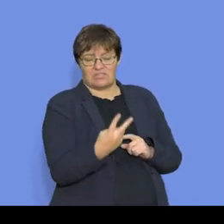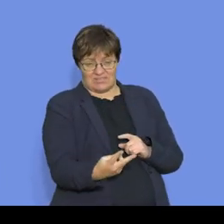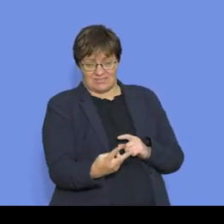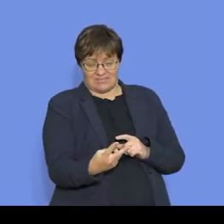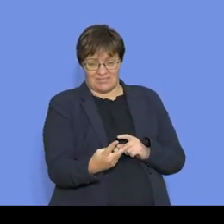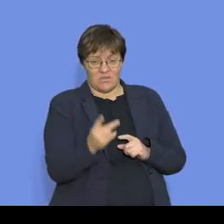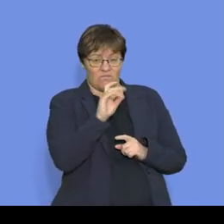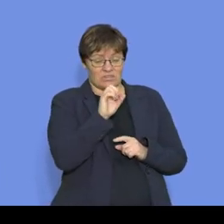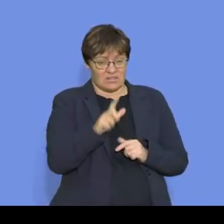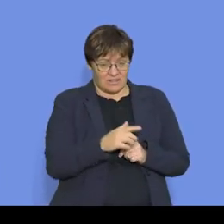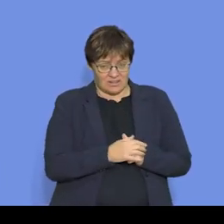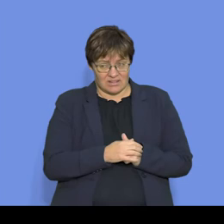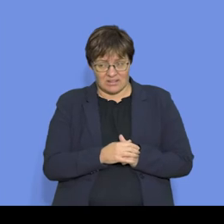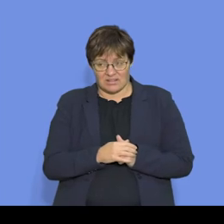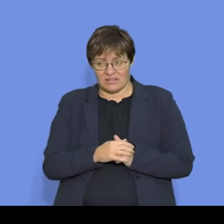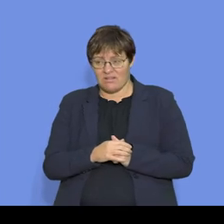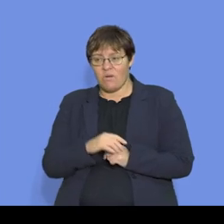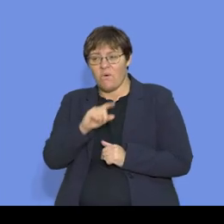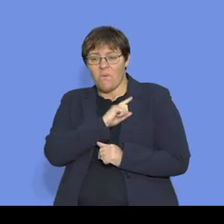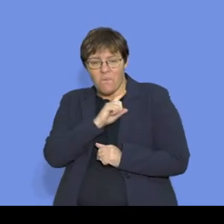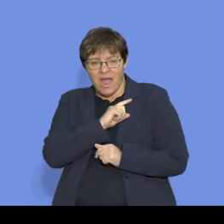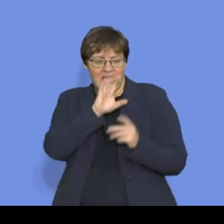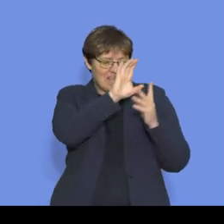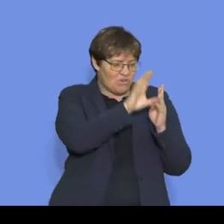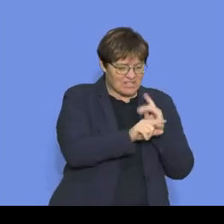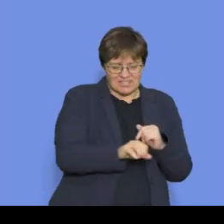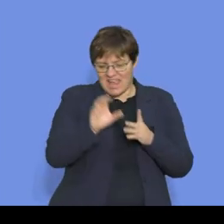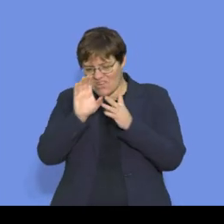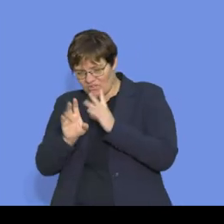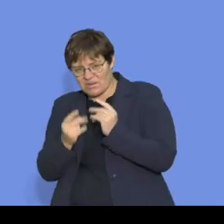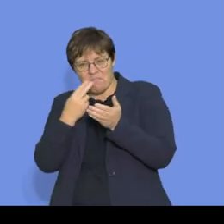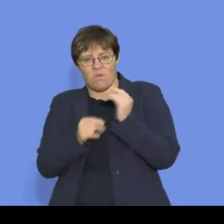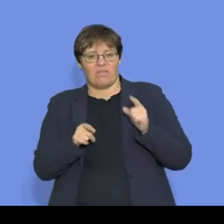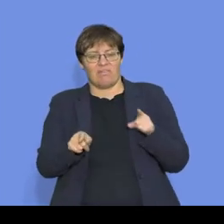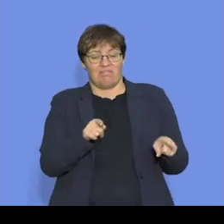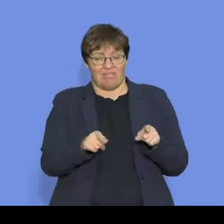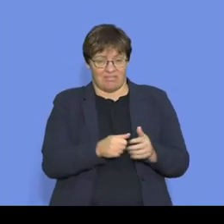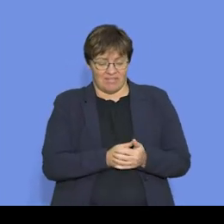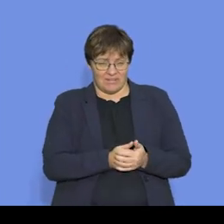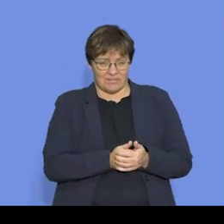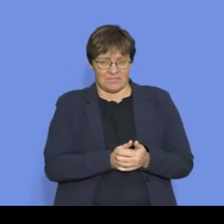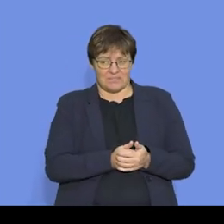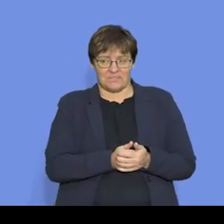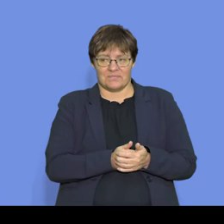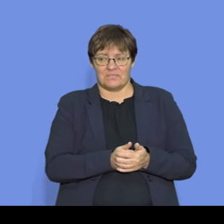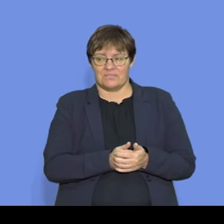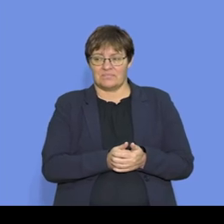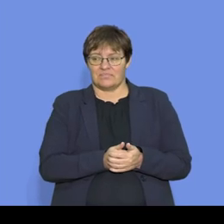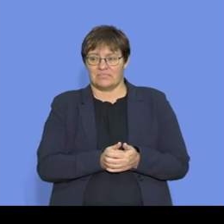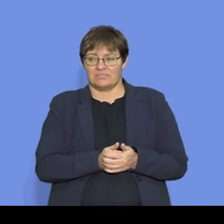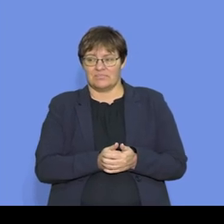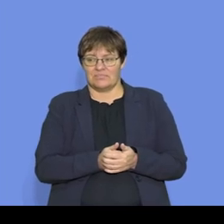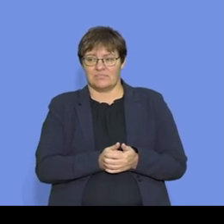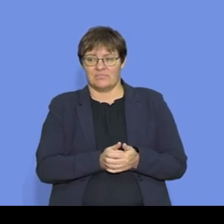a transitional fossil because it has characteristics of two different groups.